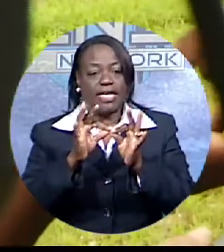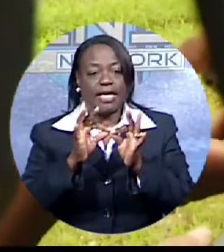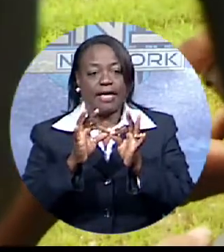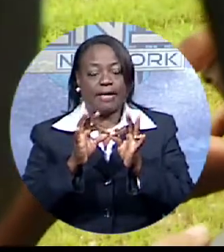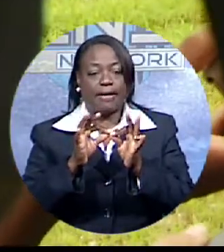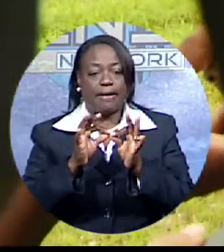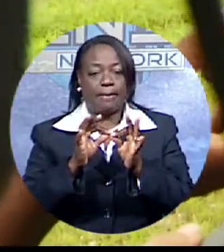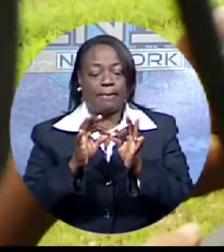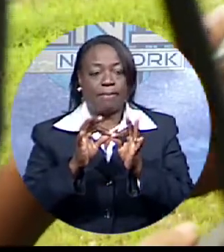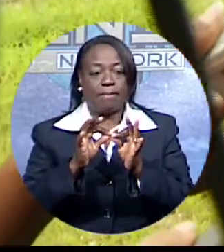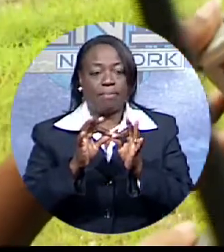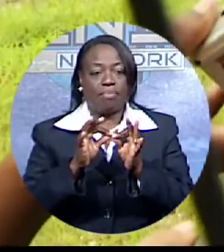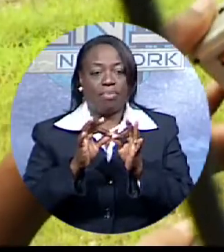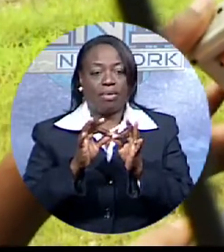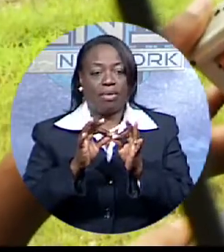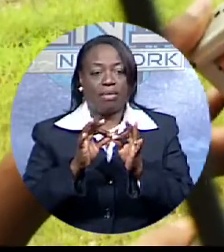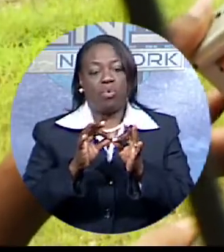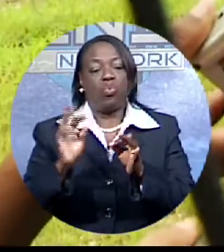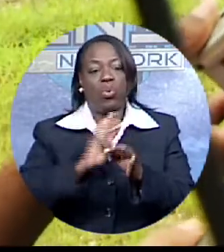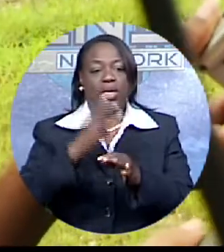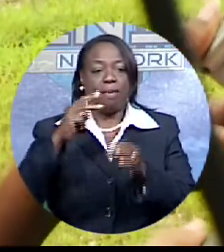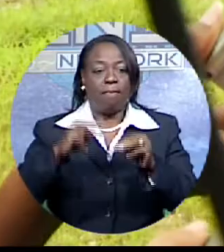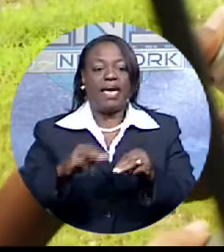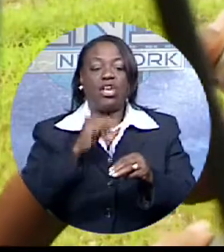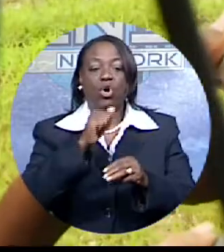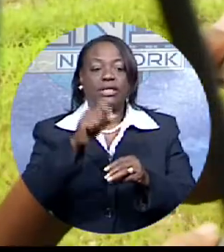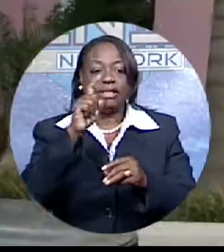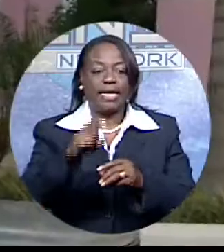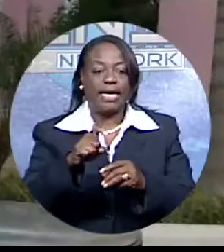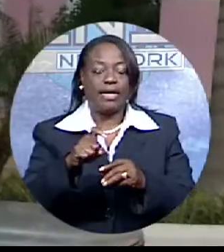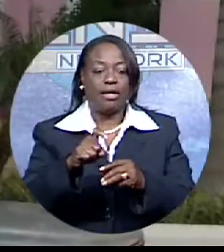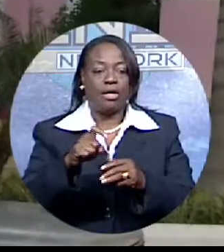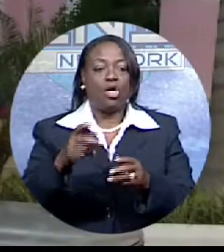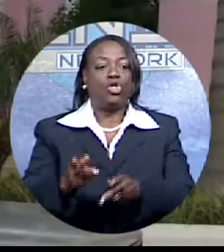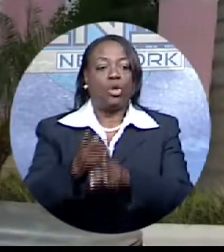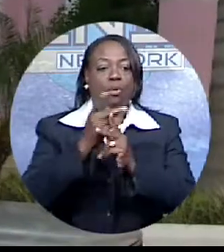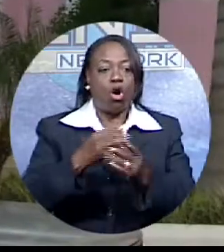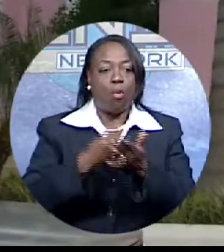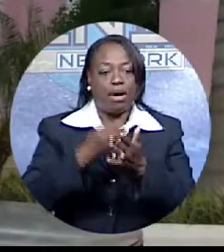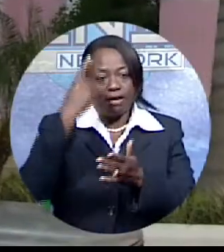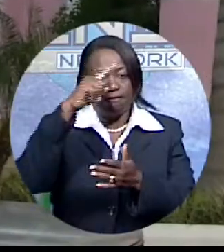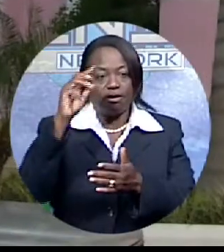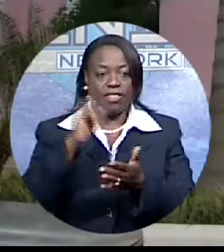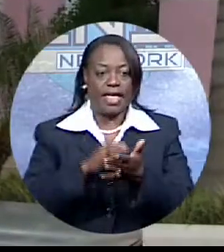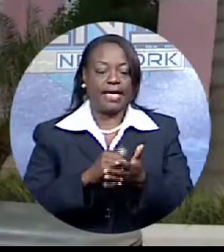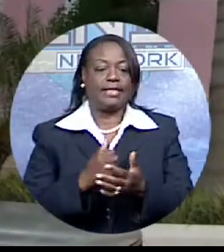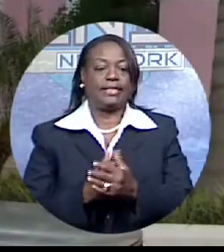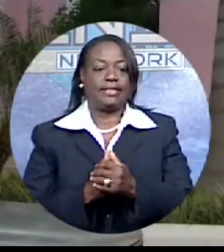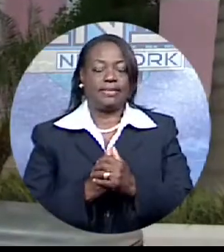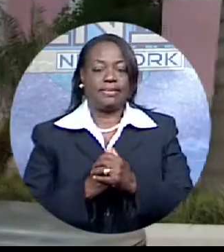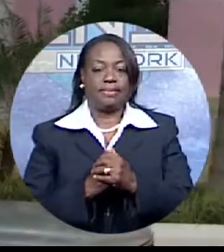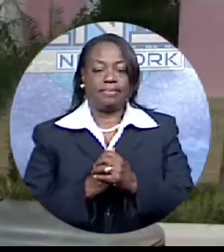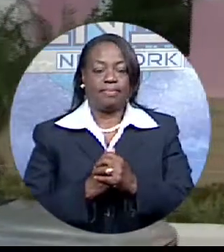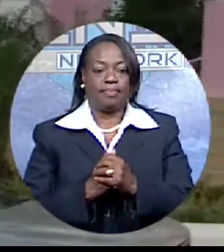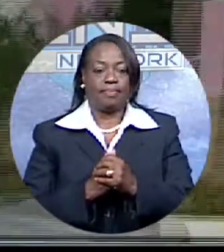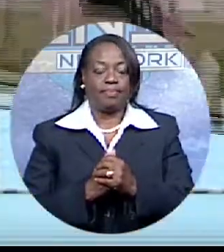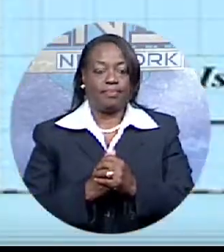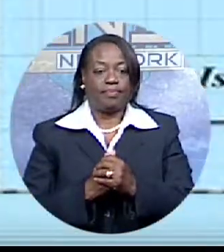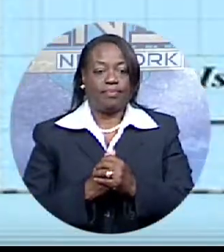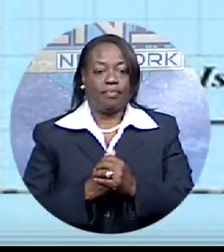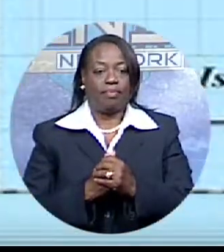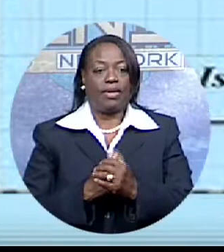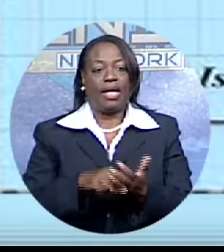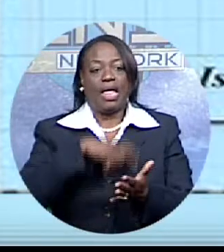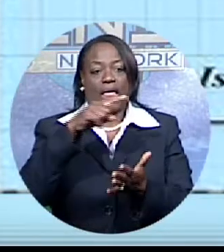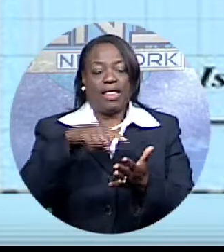own capabilities, and we may not need to have to go and borrow funds. Janae Noel Ferguson, ZNS Network News.